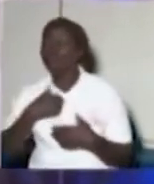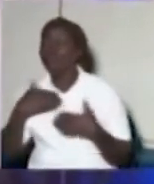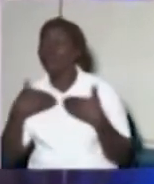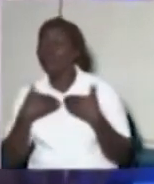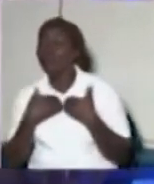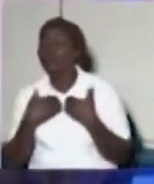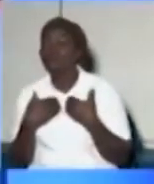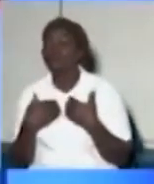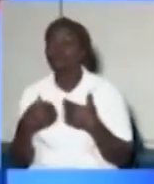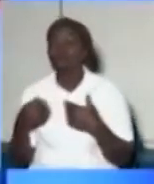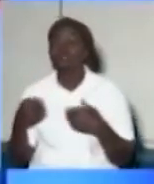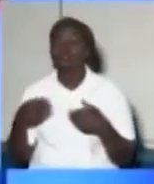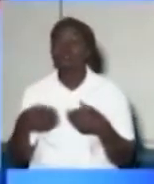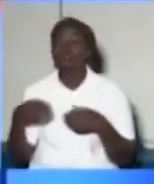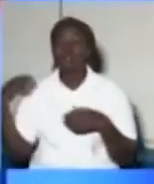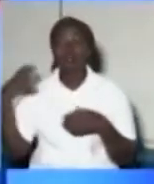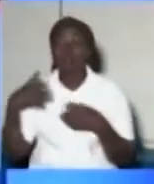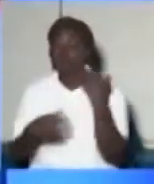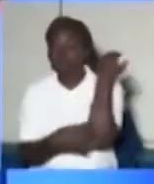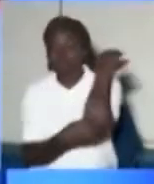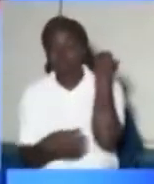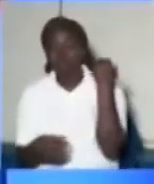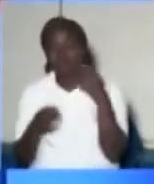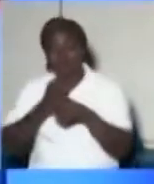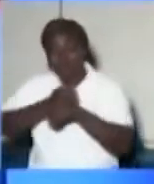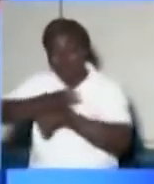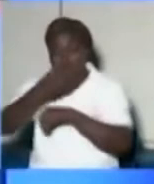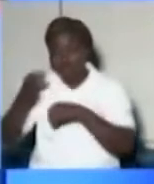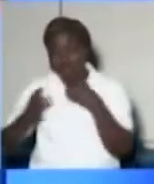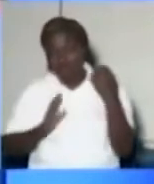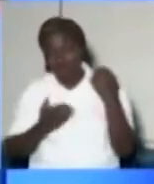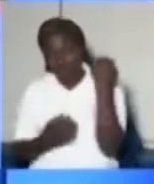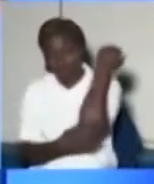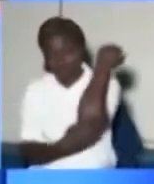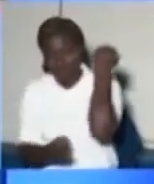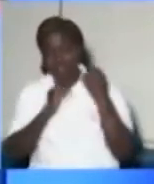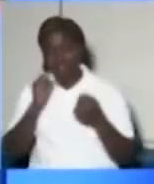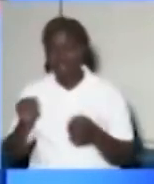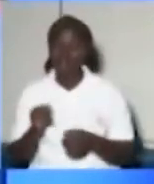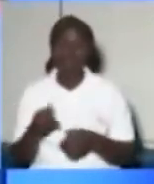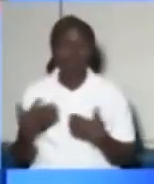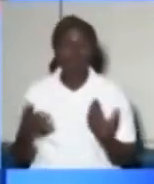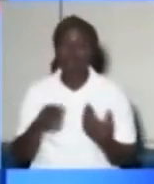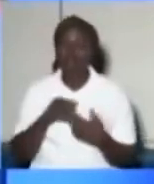poverty is corruption. That's a major cause. That's what we've been told.